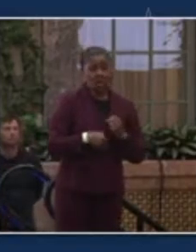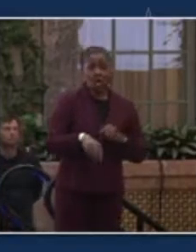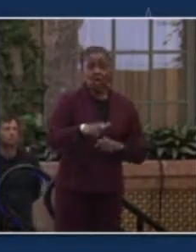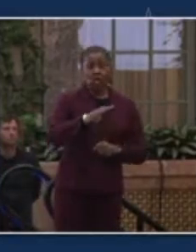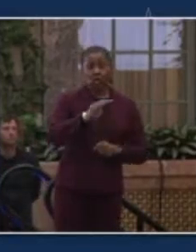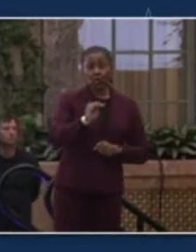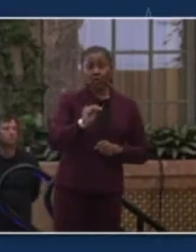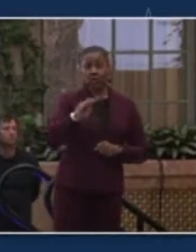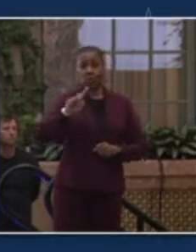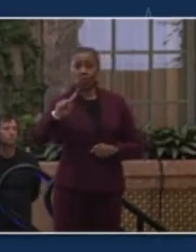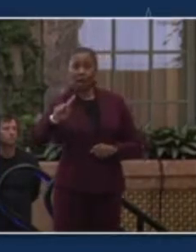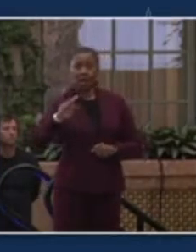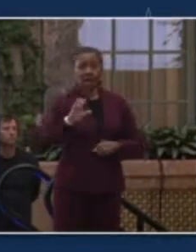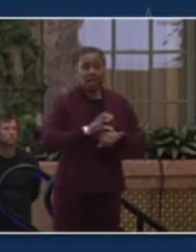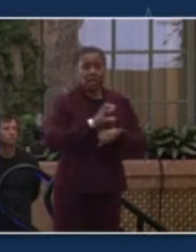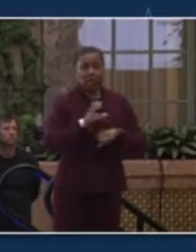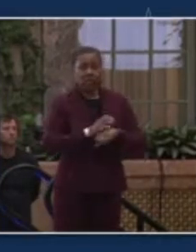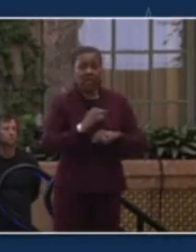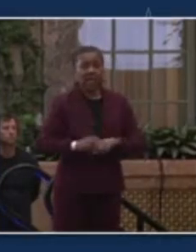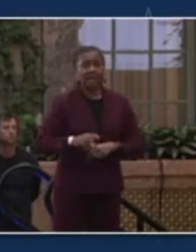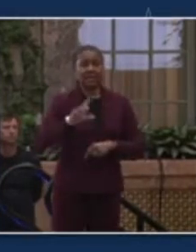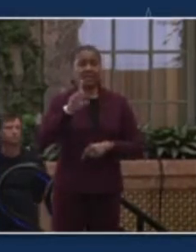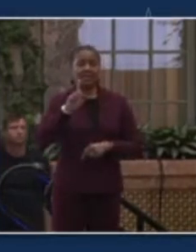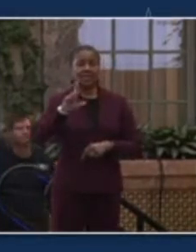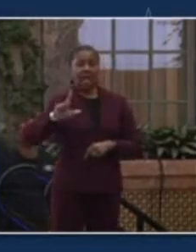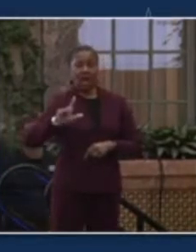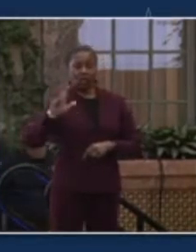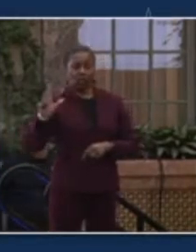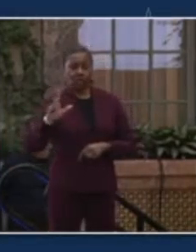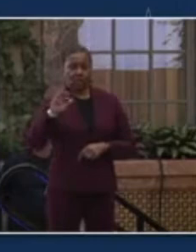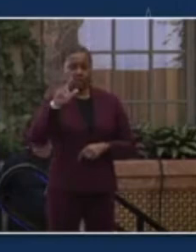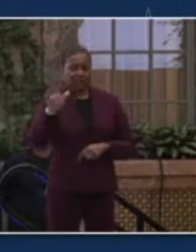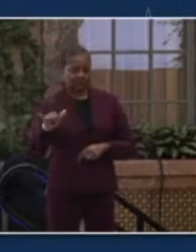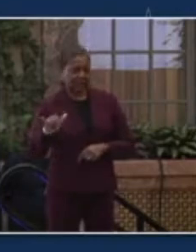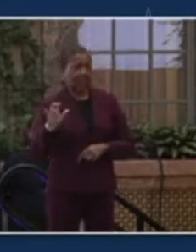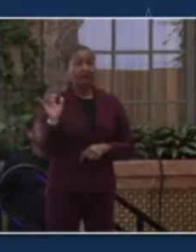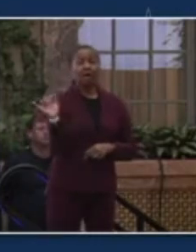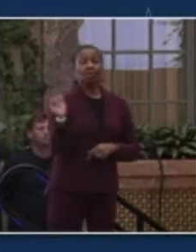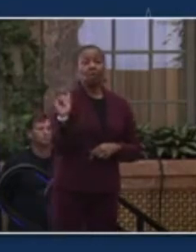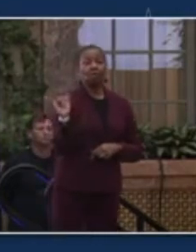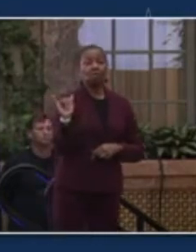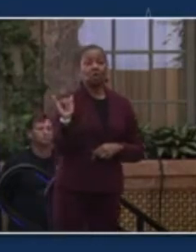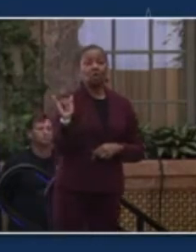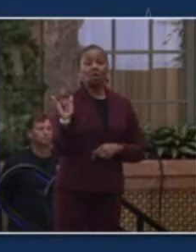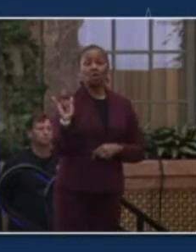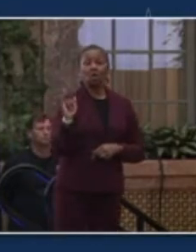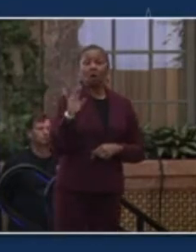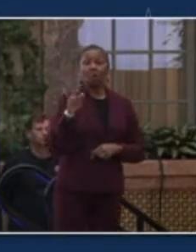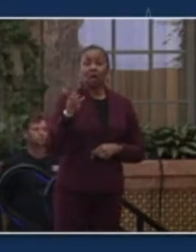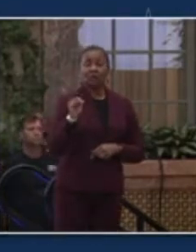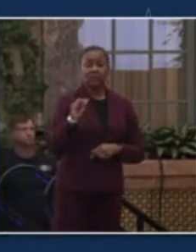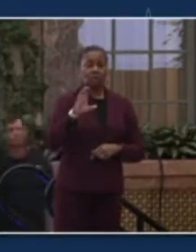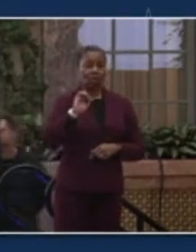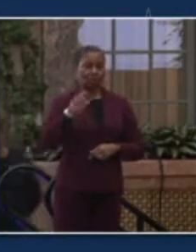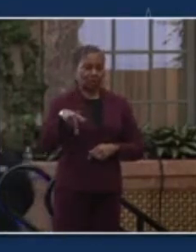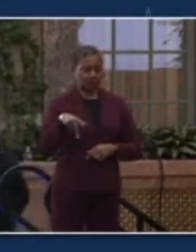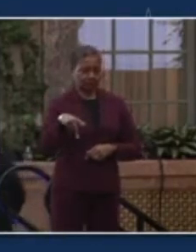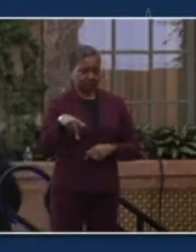2N1 Construction and DL3 Realty. And also Boulton Corporation.